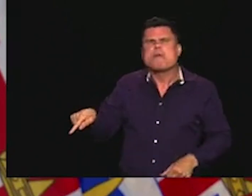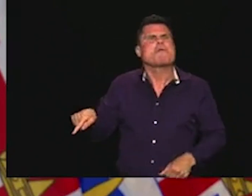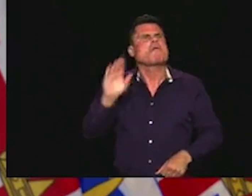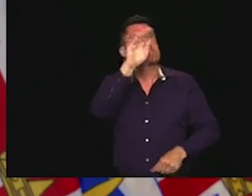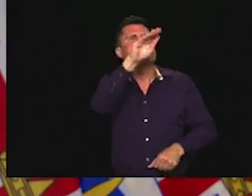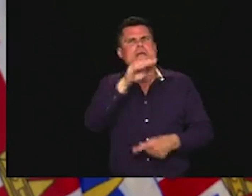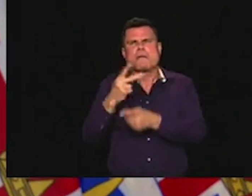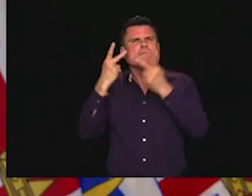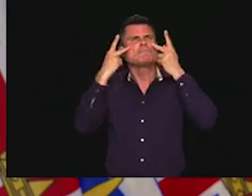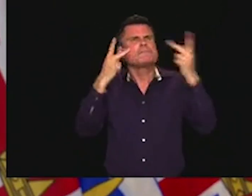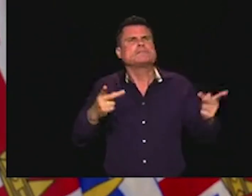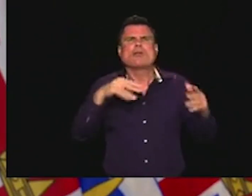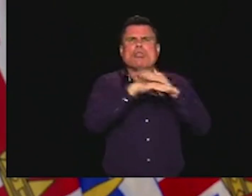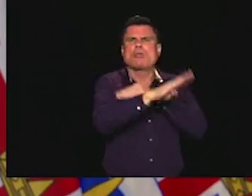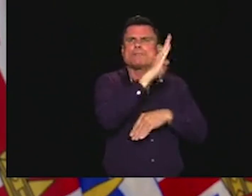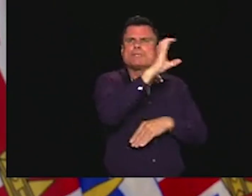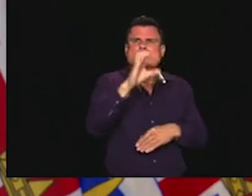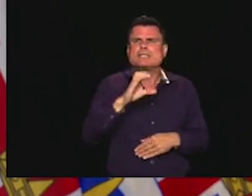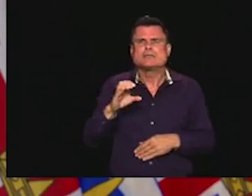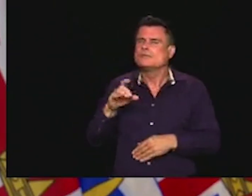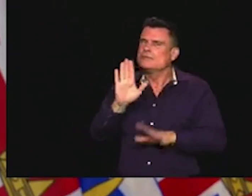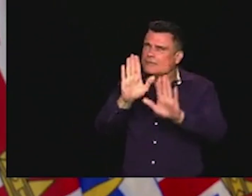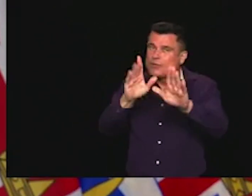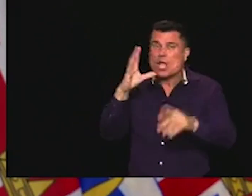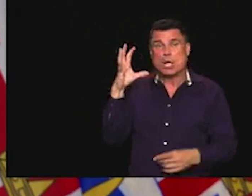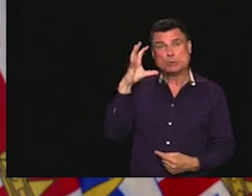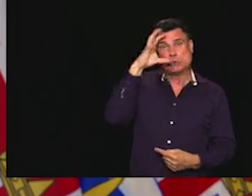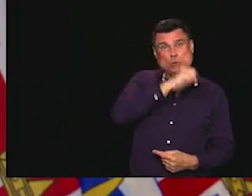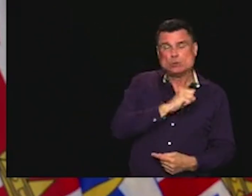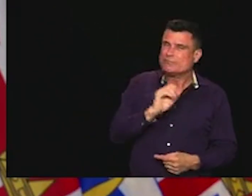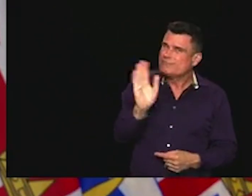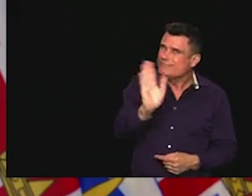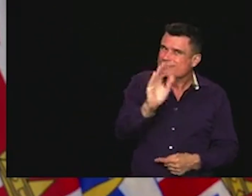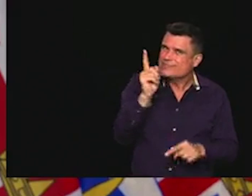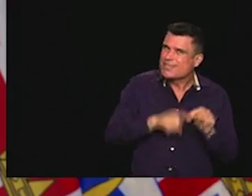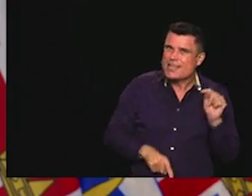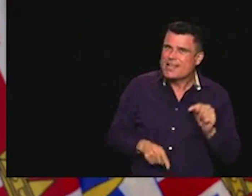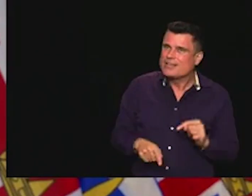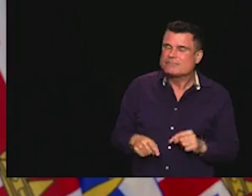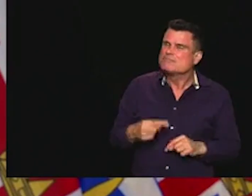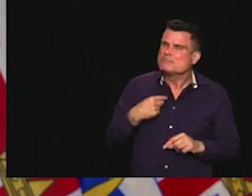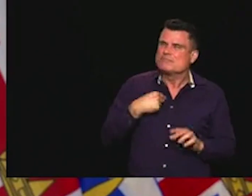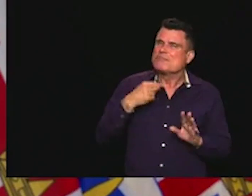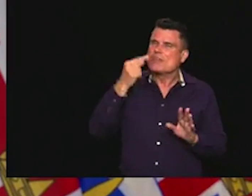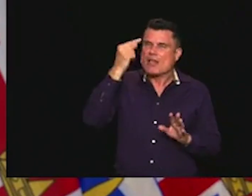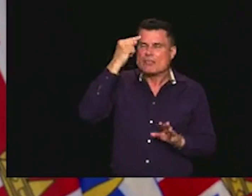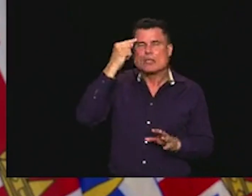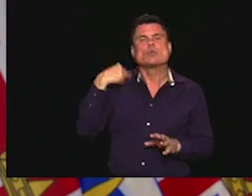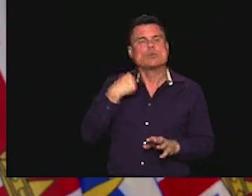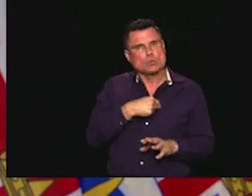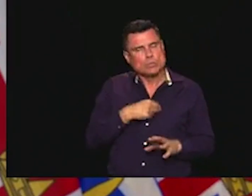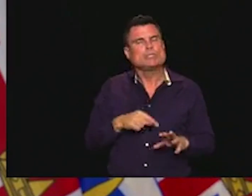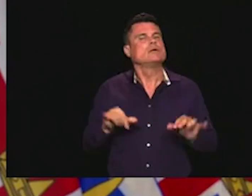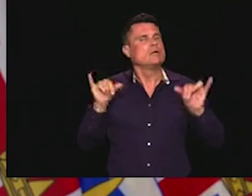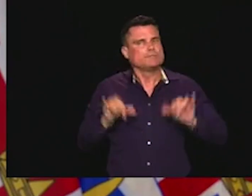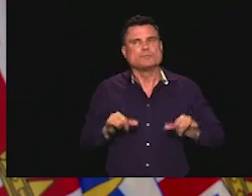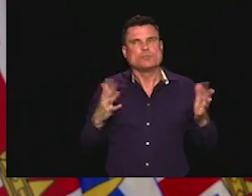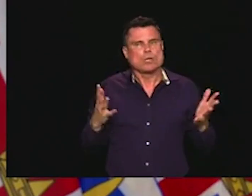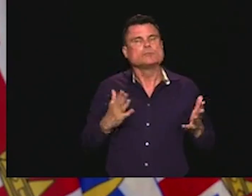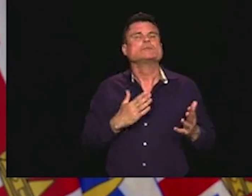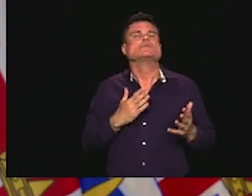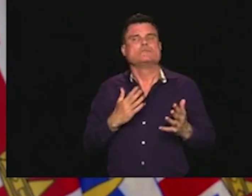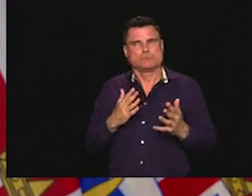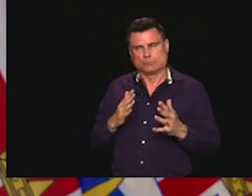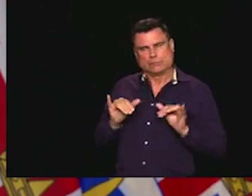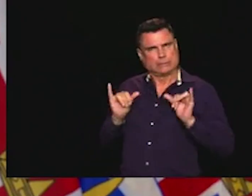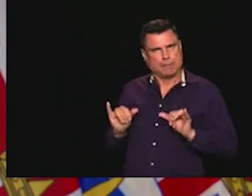in Alberta, or vice versa. So I think we need to continue doing what we're doing. The same messages are going to people in